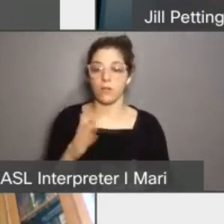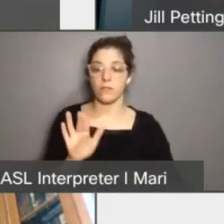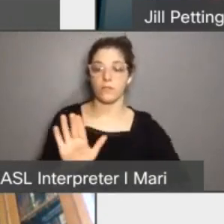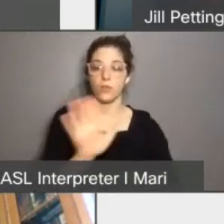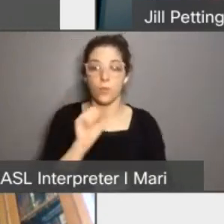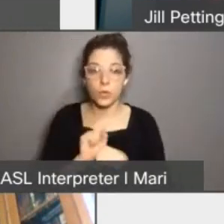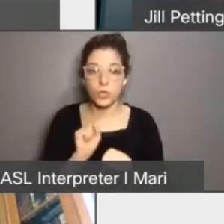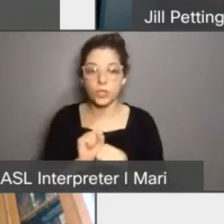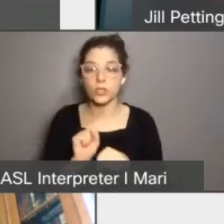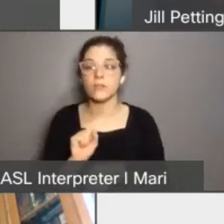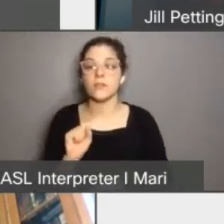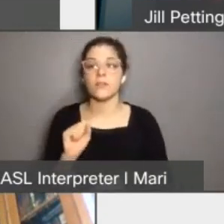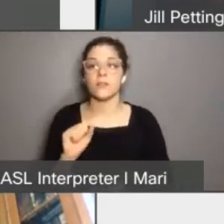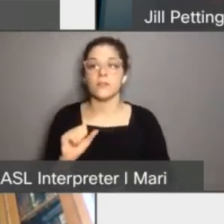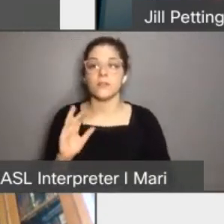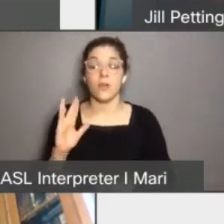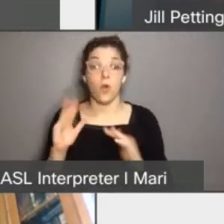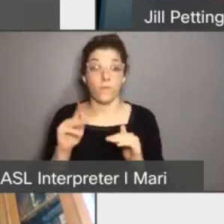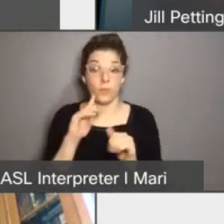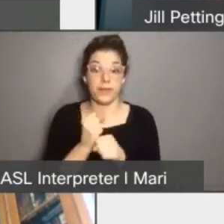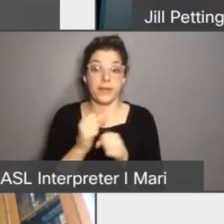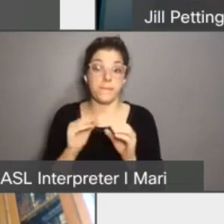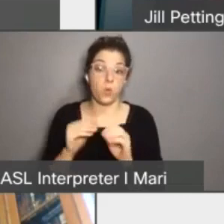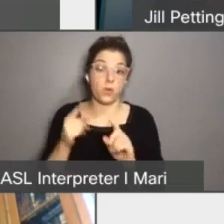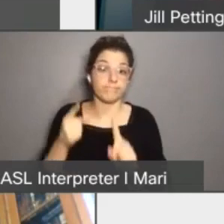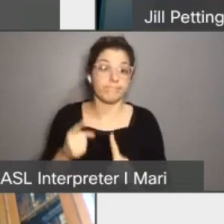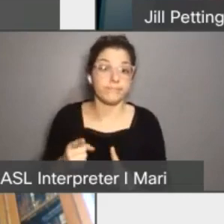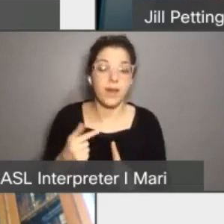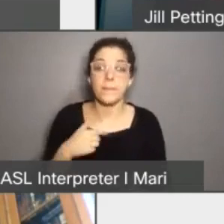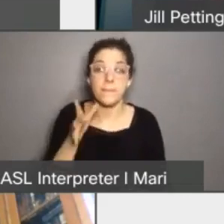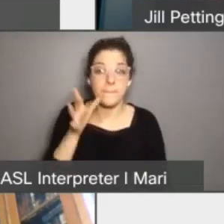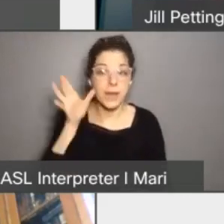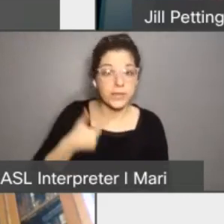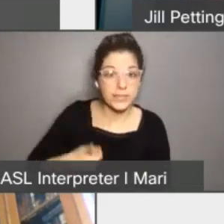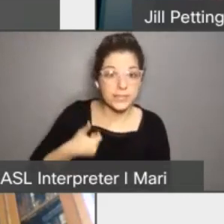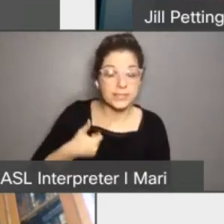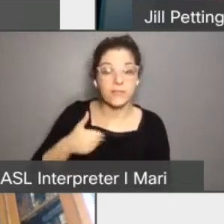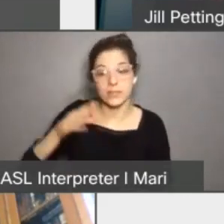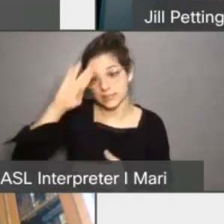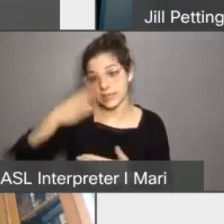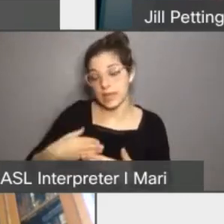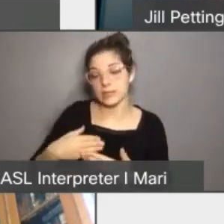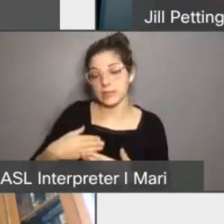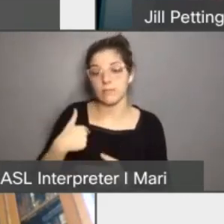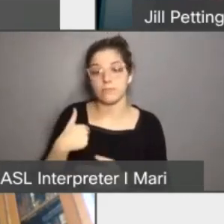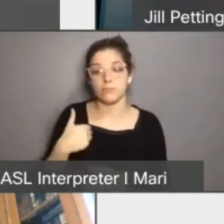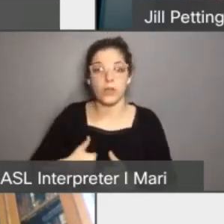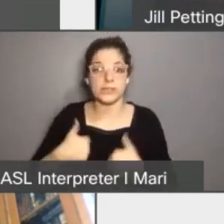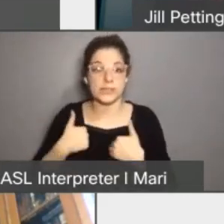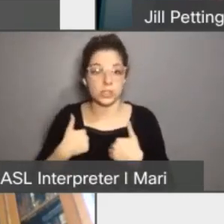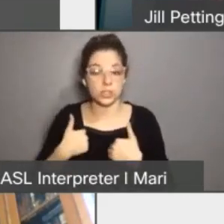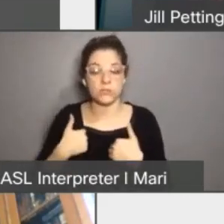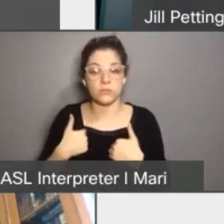work, and hopefully we'll be making more strides. I'm a parent of a son who is in